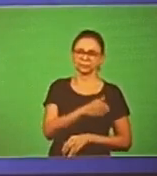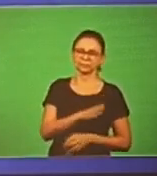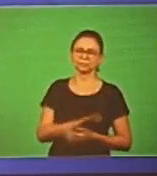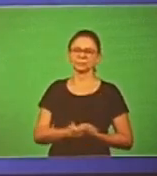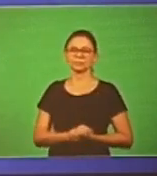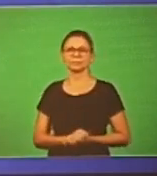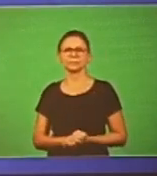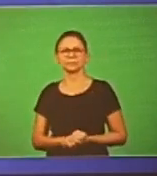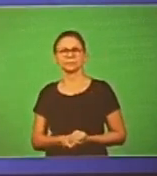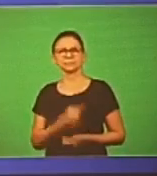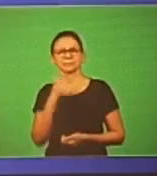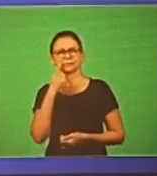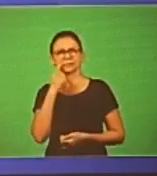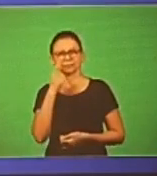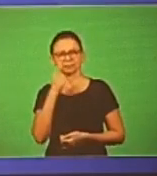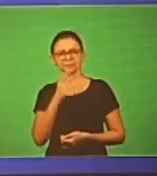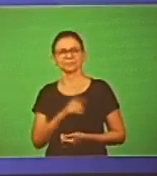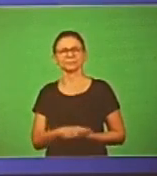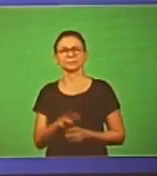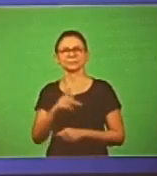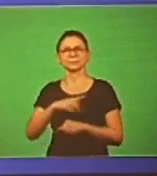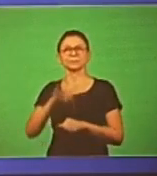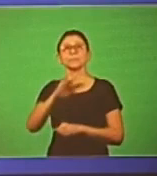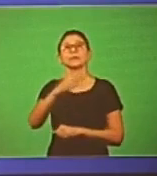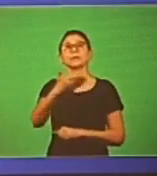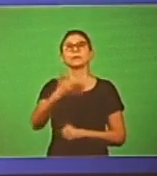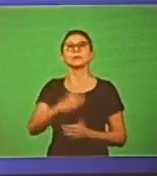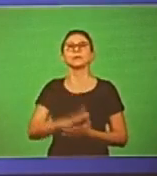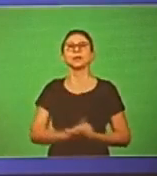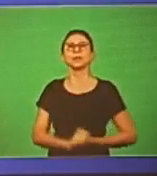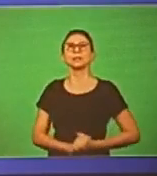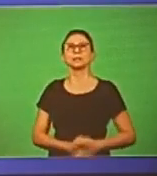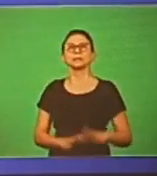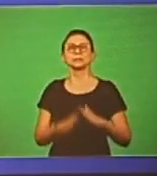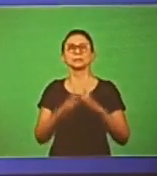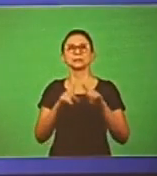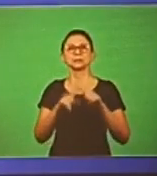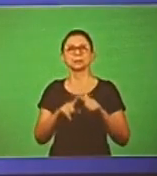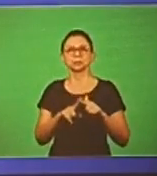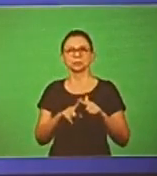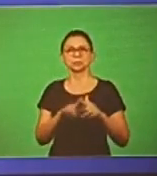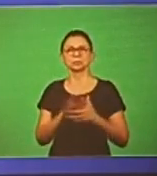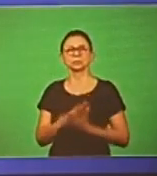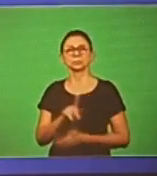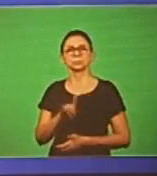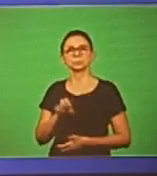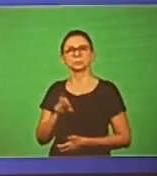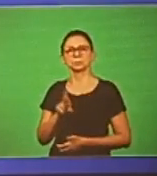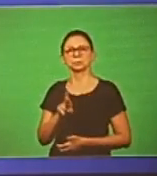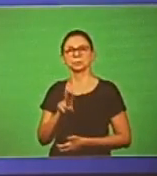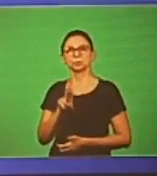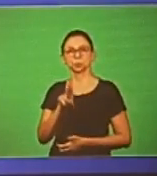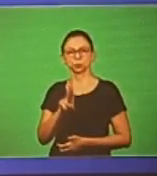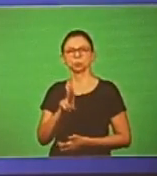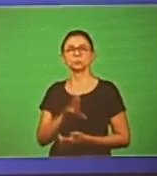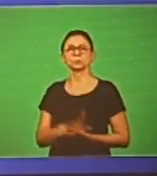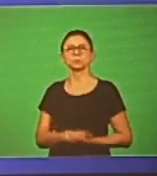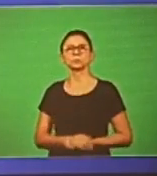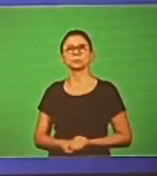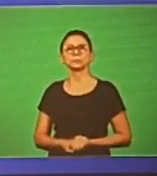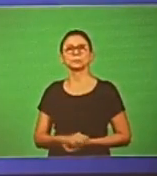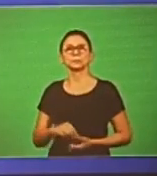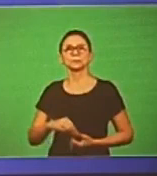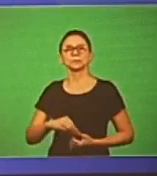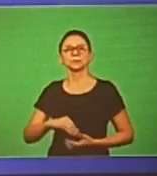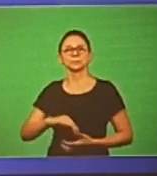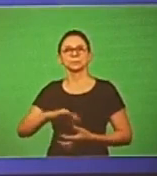We also want to highlight abroad the assistance that is being given to the church in Peru, in South